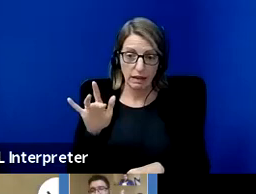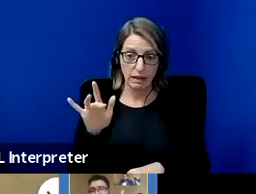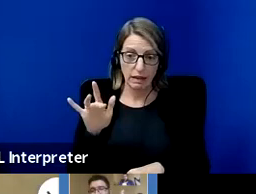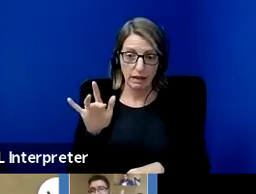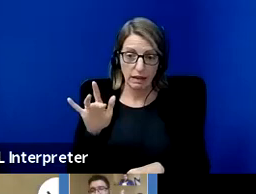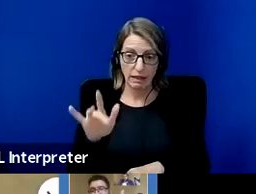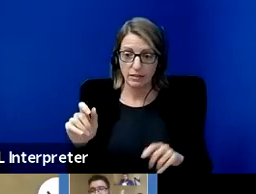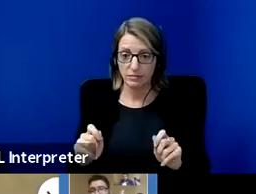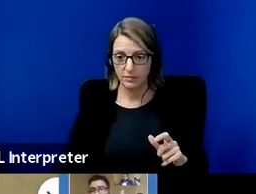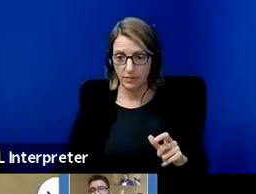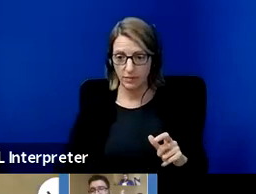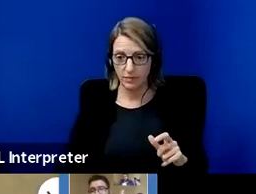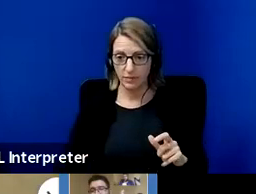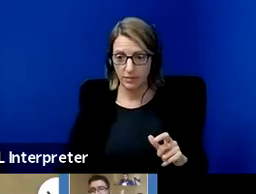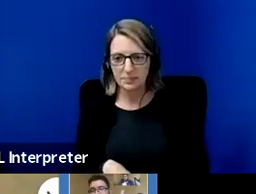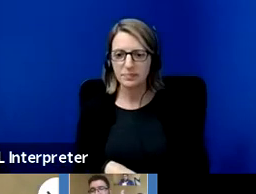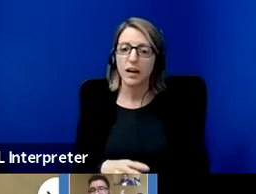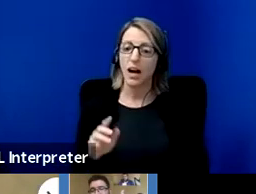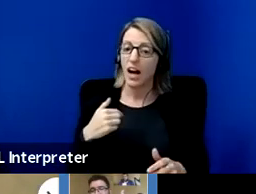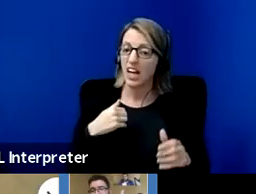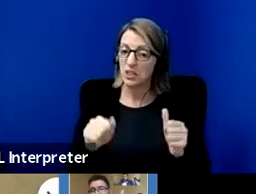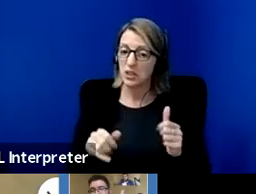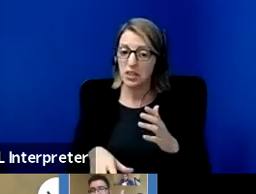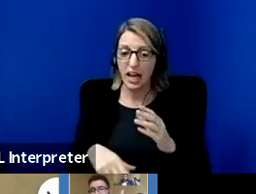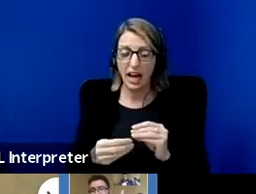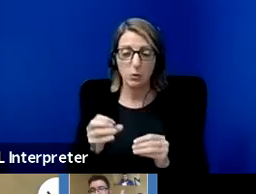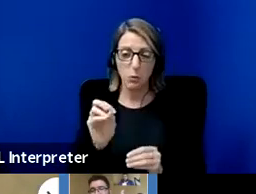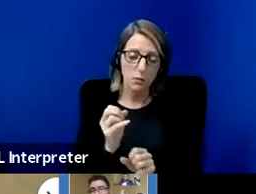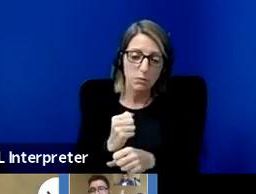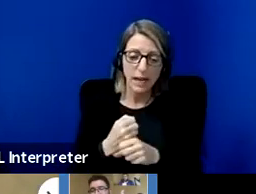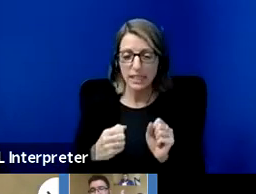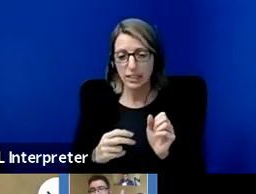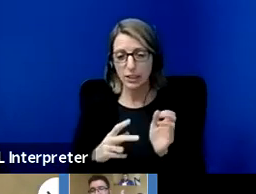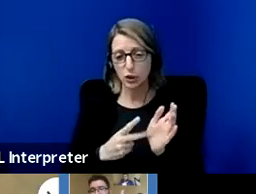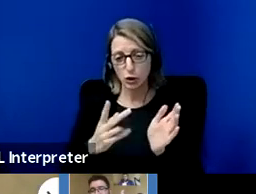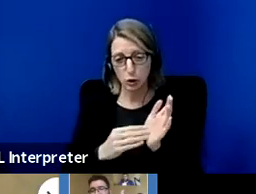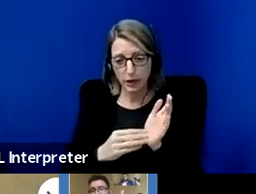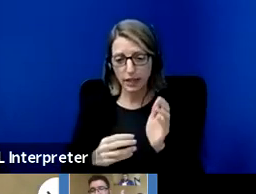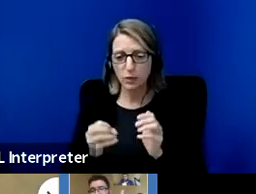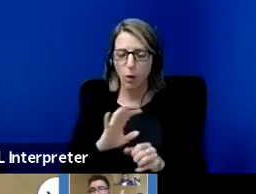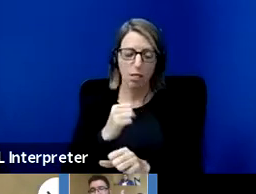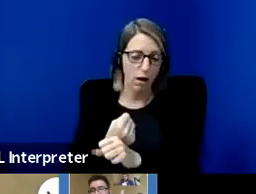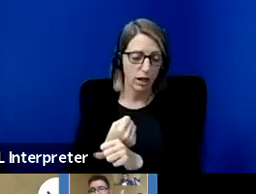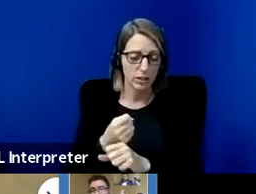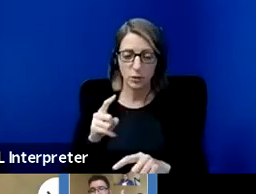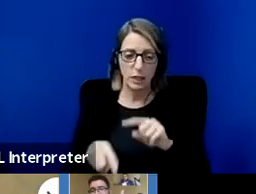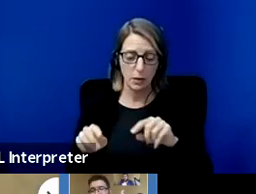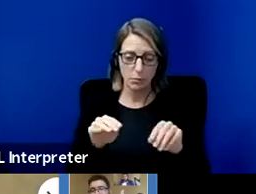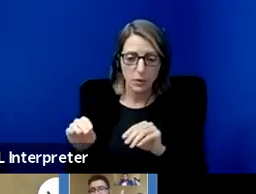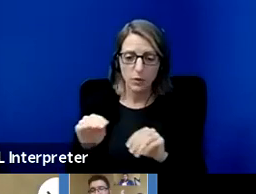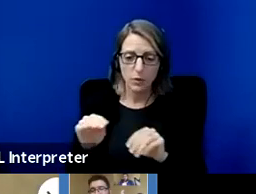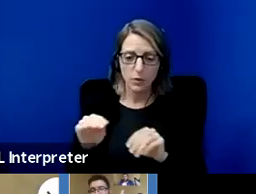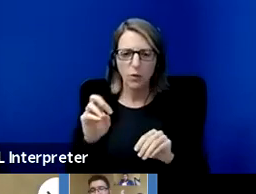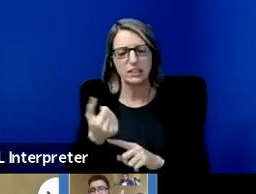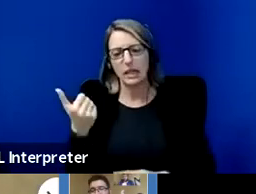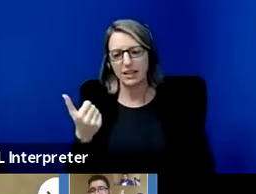I could have added or made a duplicate. I could lock it so it can't be moved, or I could delete it. I'm okay with that photo, so I'm going to leave